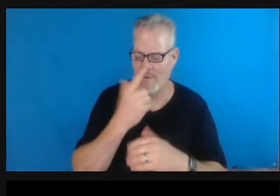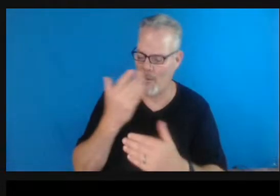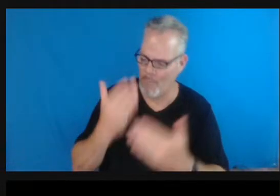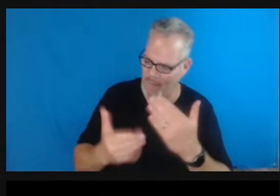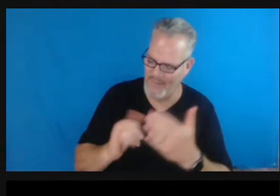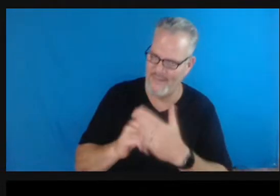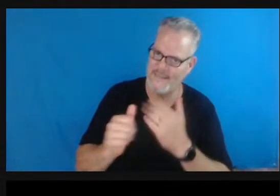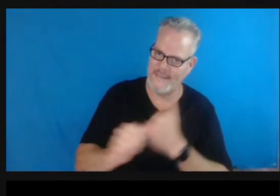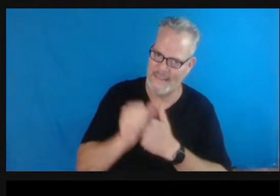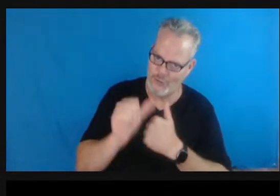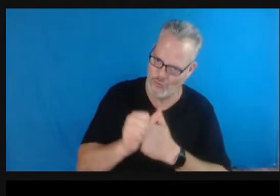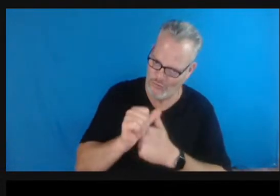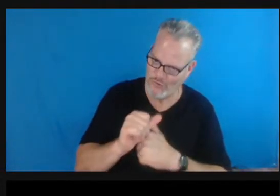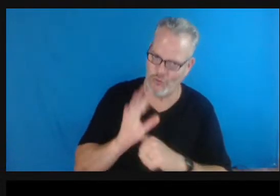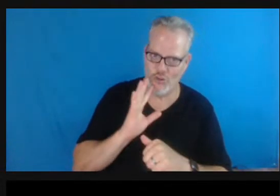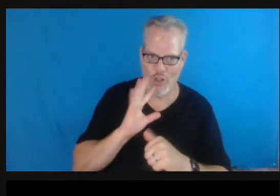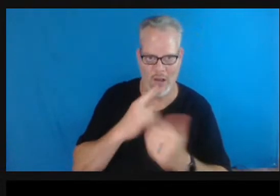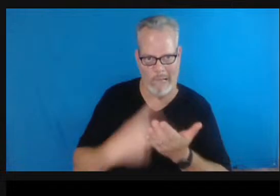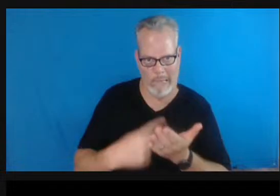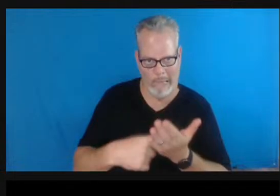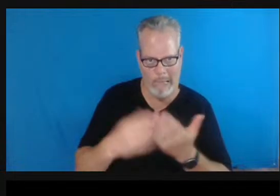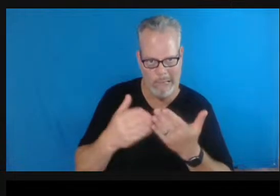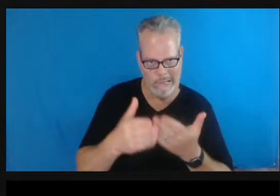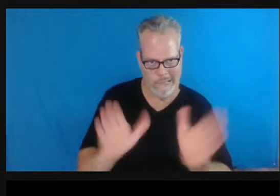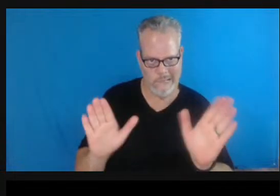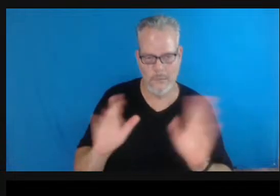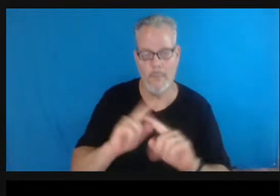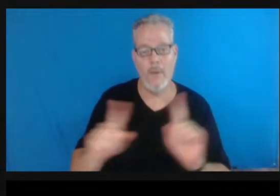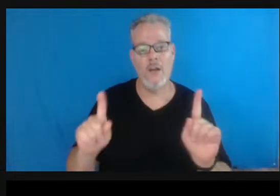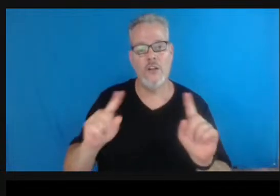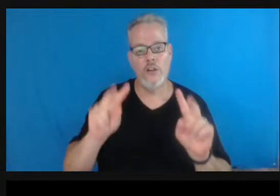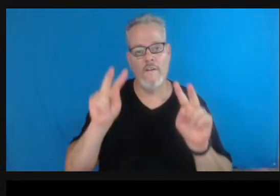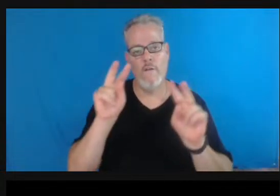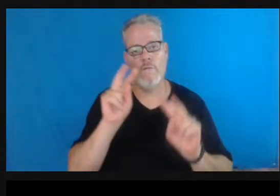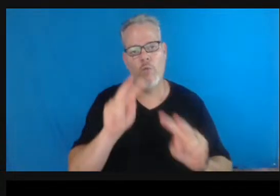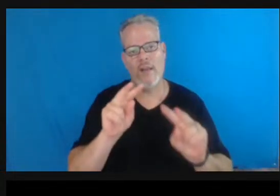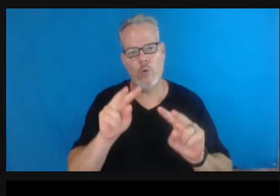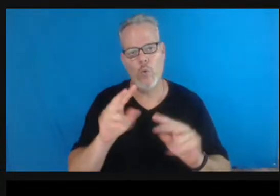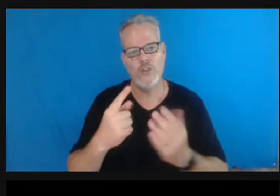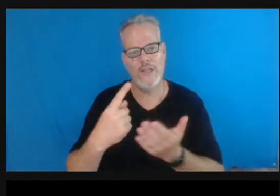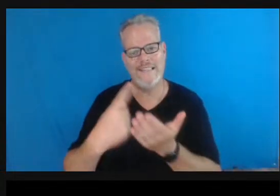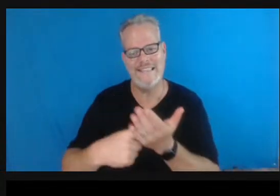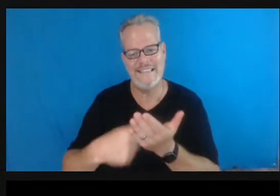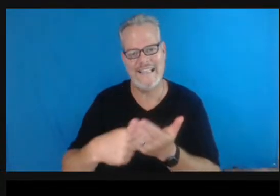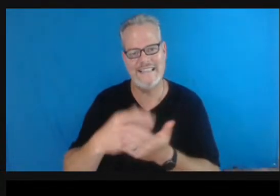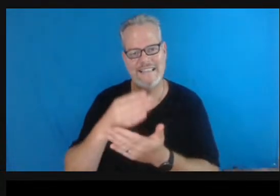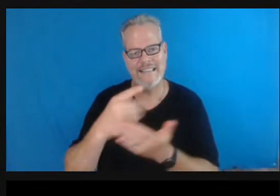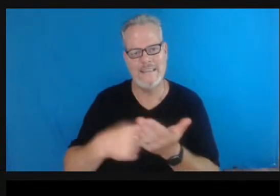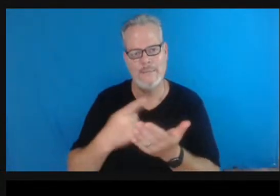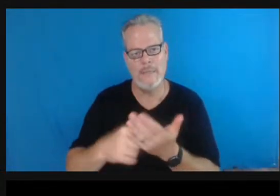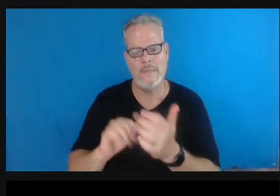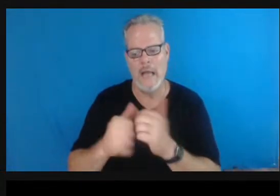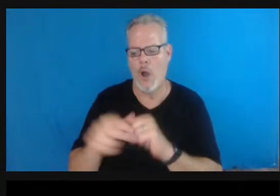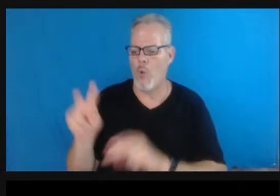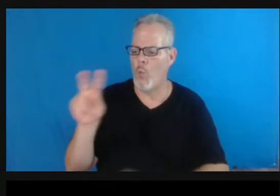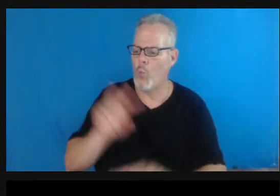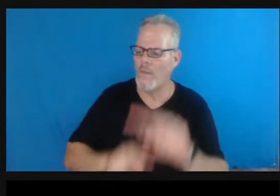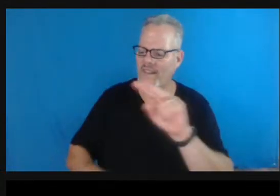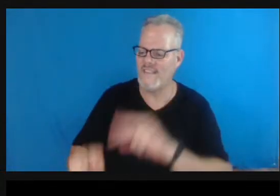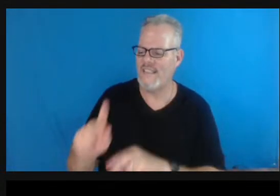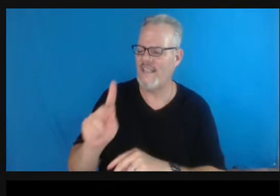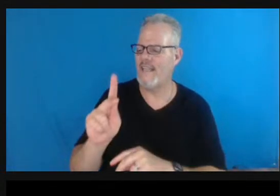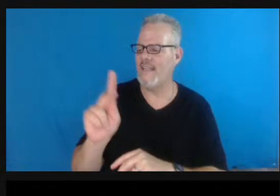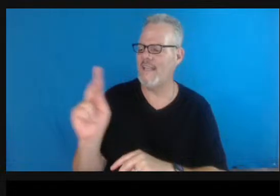but in the Volcano Watch, they discuss how they want to compare some of those recycled olivines to what they see at Kīlauea Iki, because Kīlauea